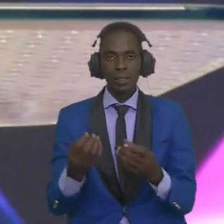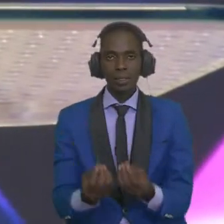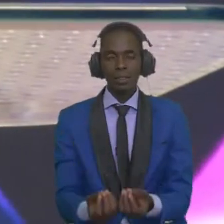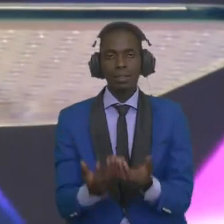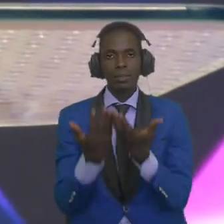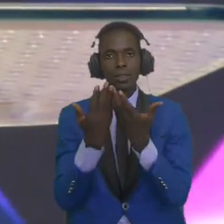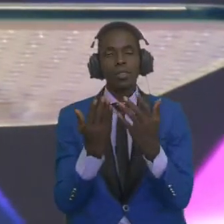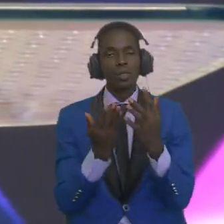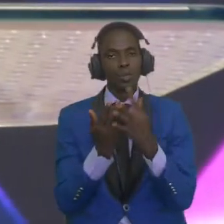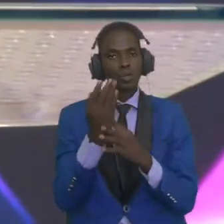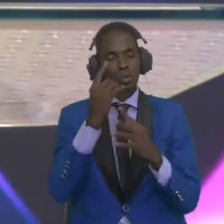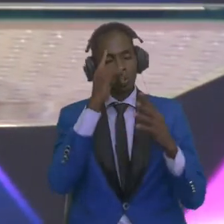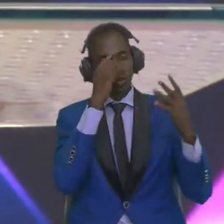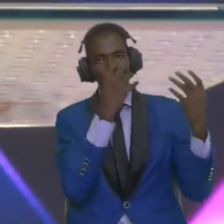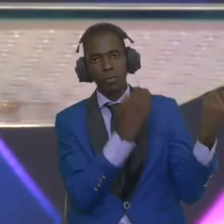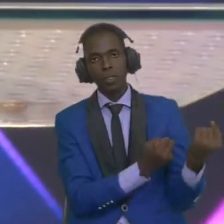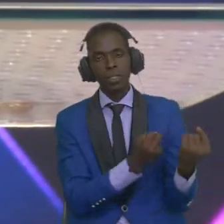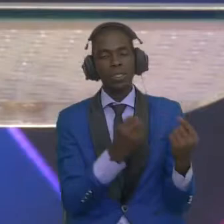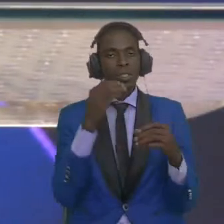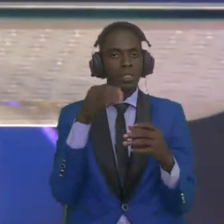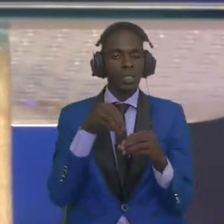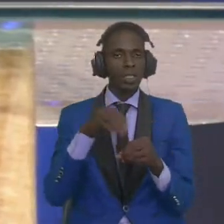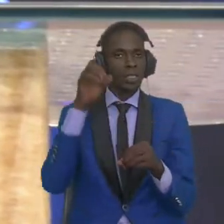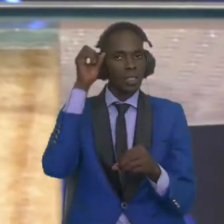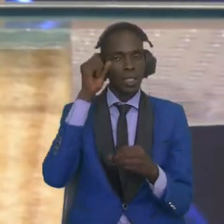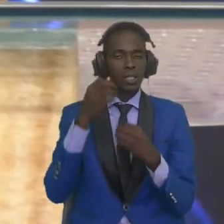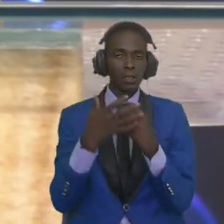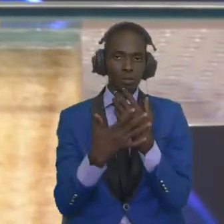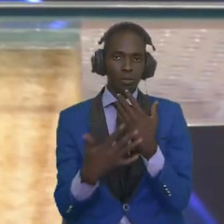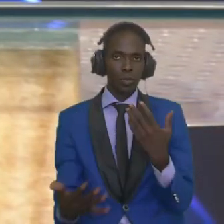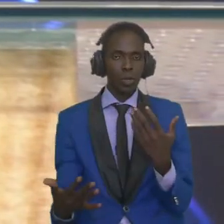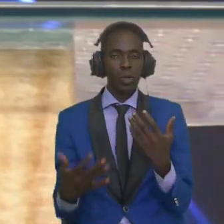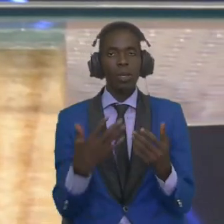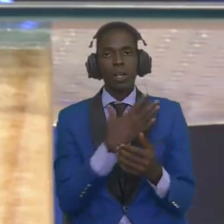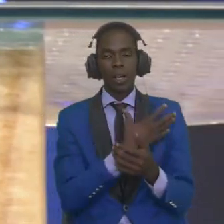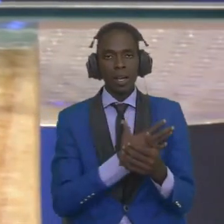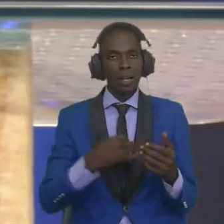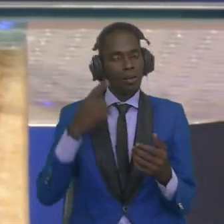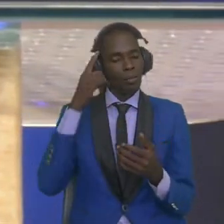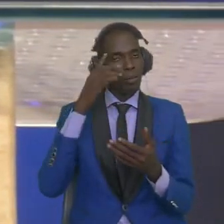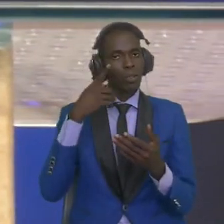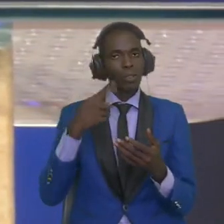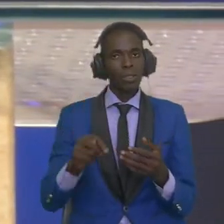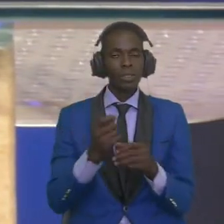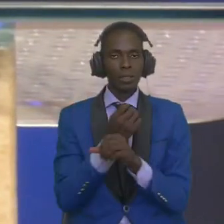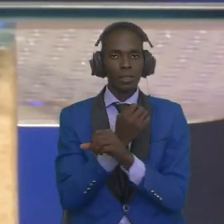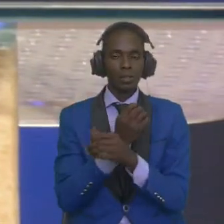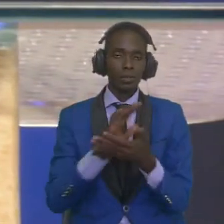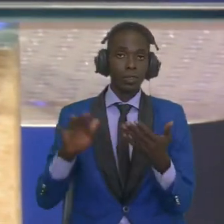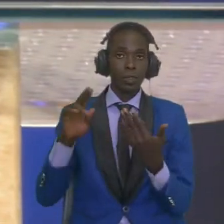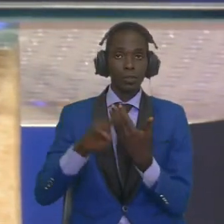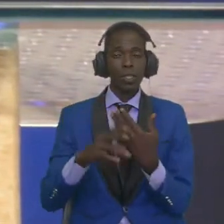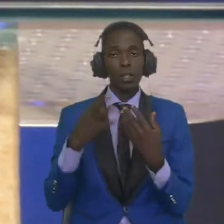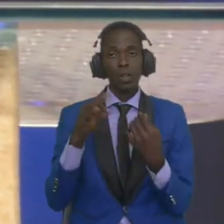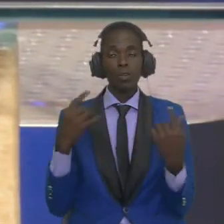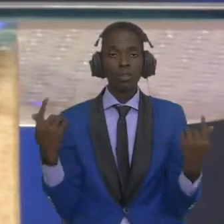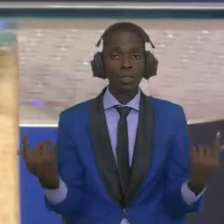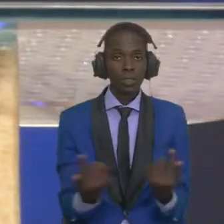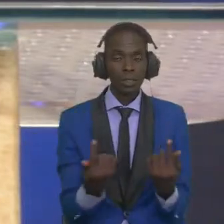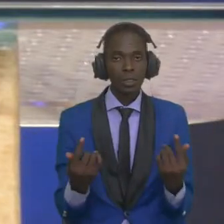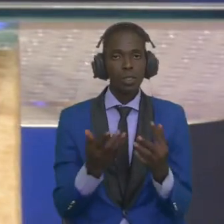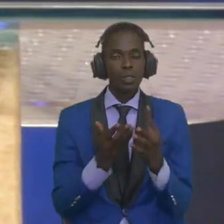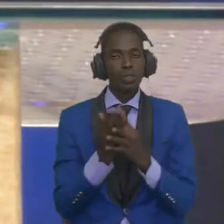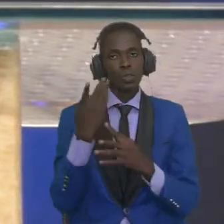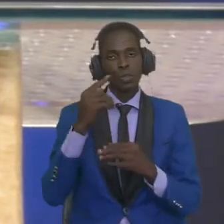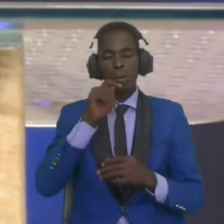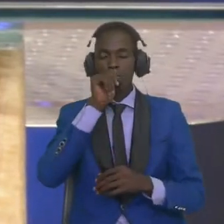his blood, to declare his righteousness for the remission of sins that are past through the forbearance